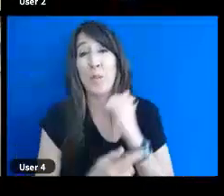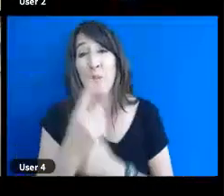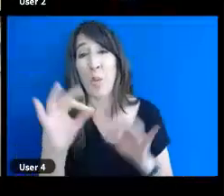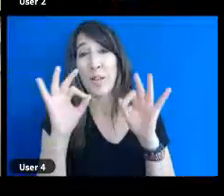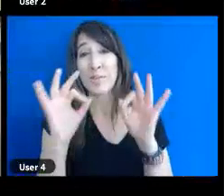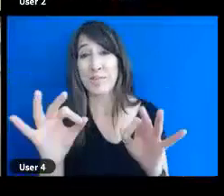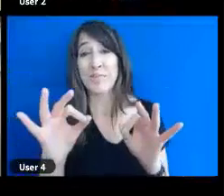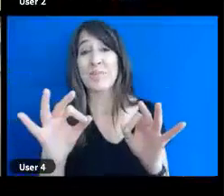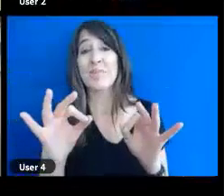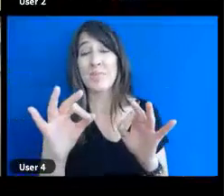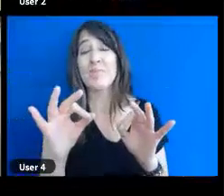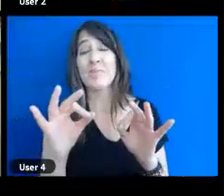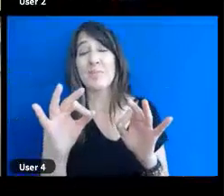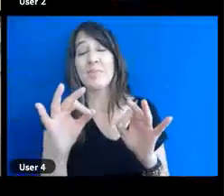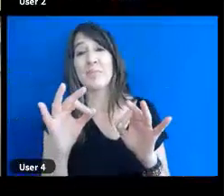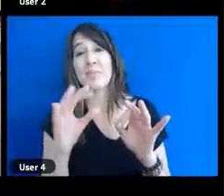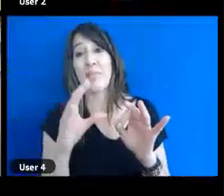you so much to everyone.